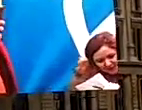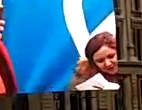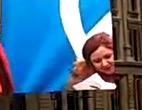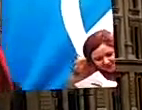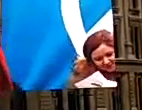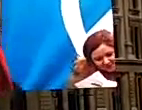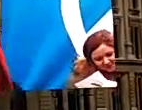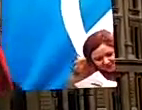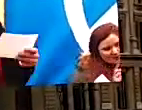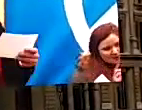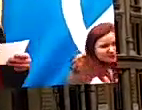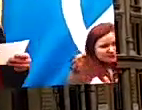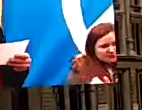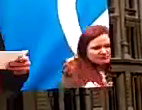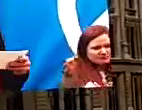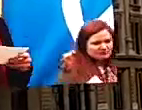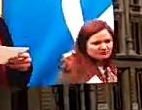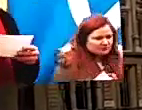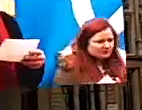mankind.